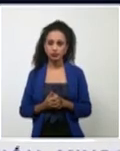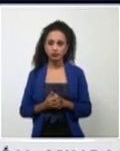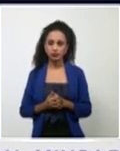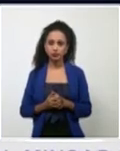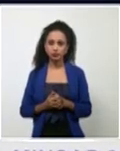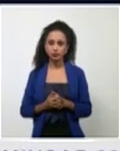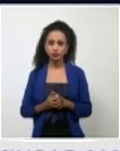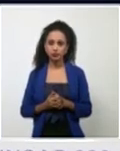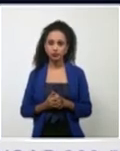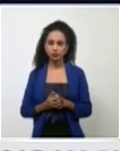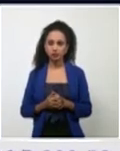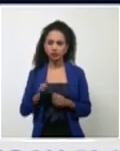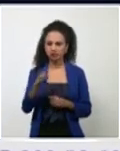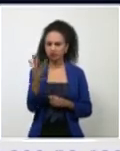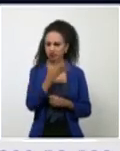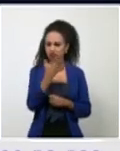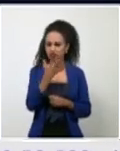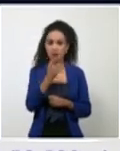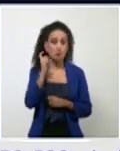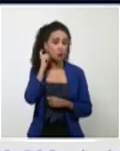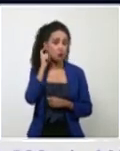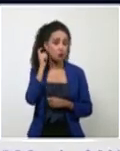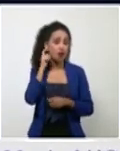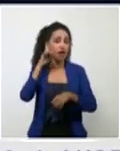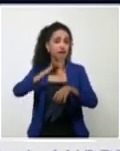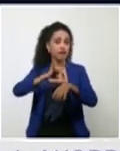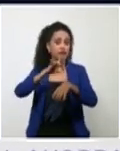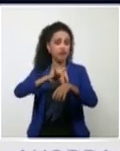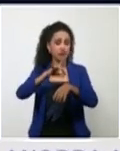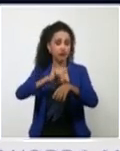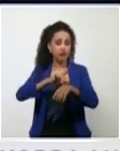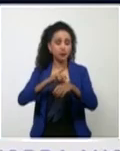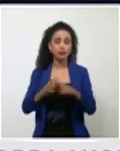for admission. This is a patient